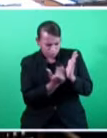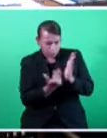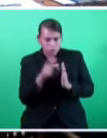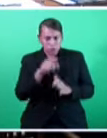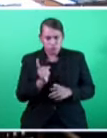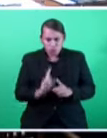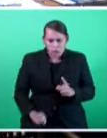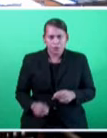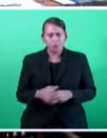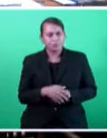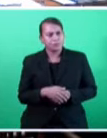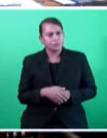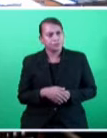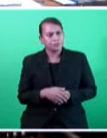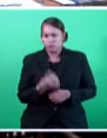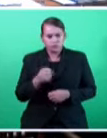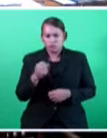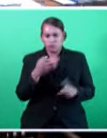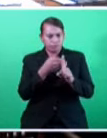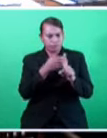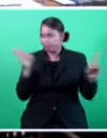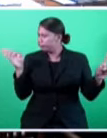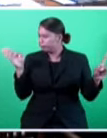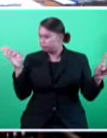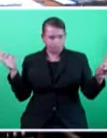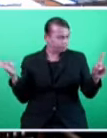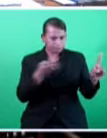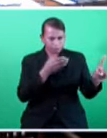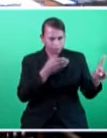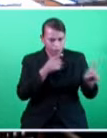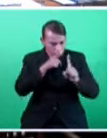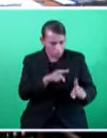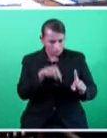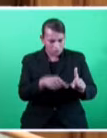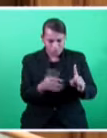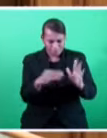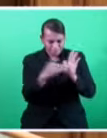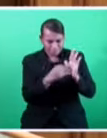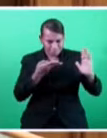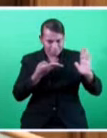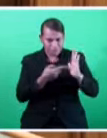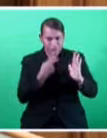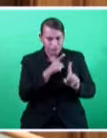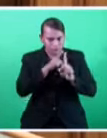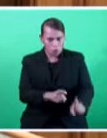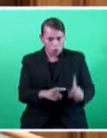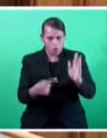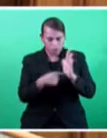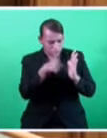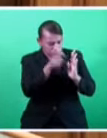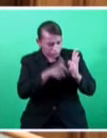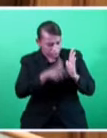but there won't be any deviation from those making end of the week statement.